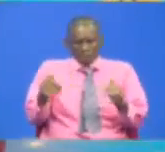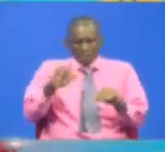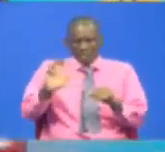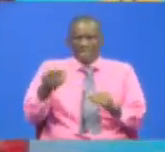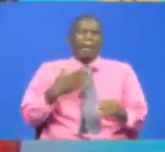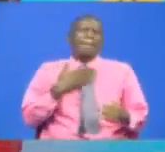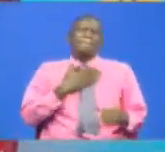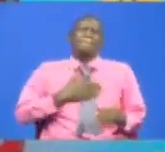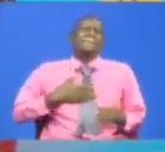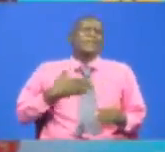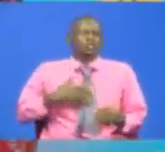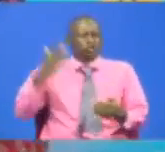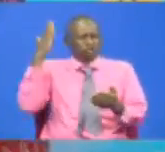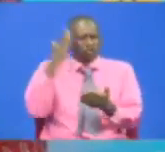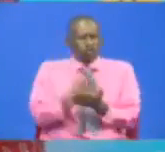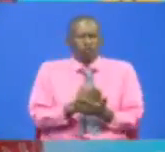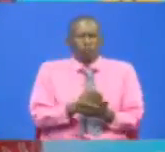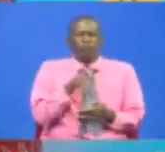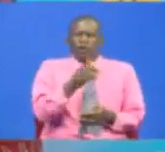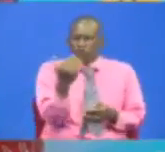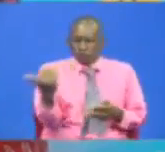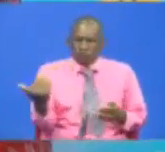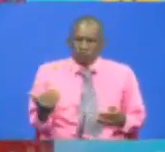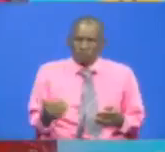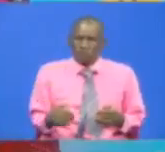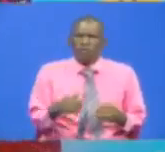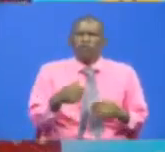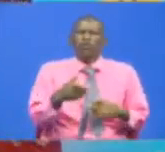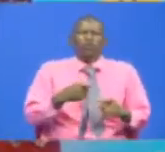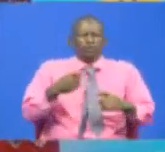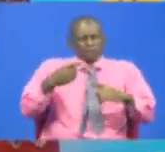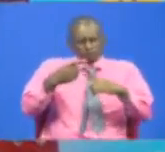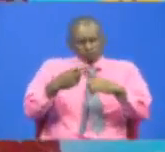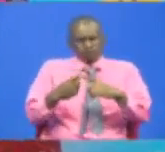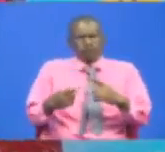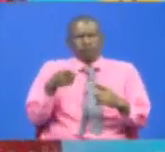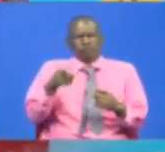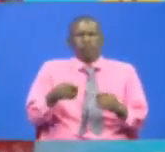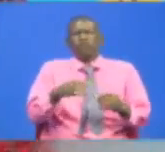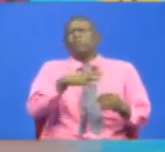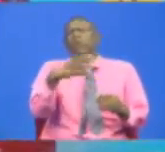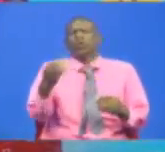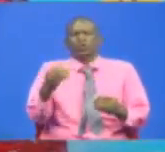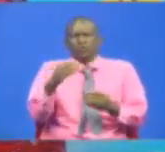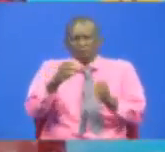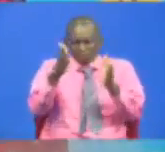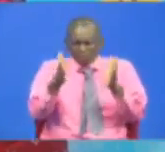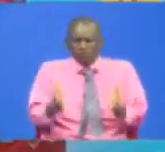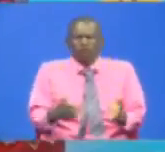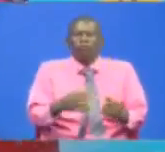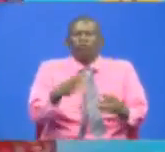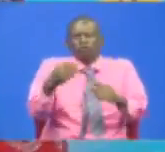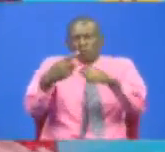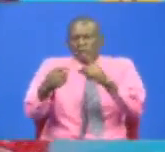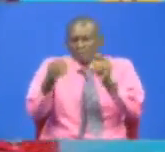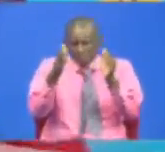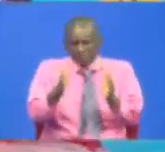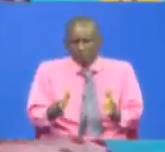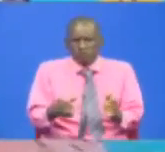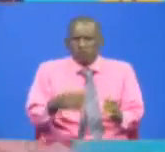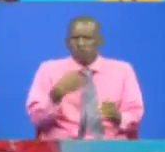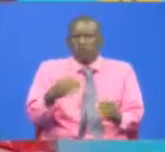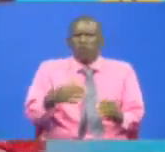please stop your children from being taken to somebody who just